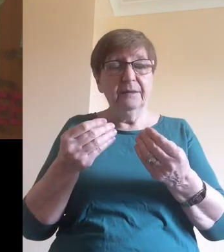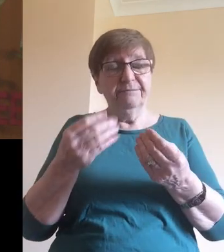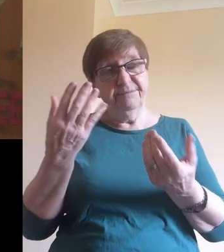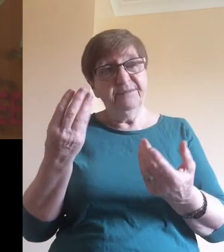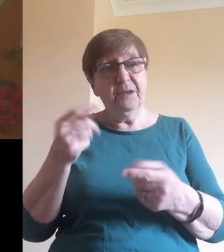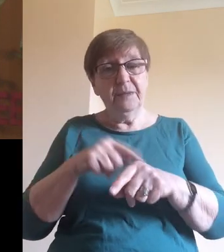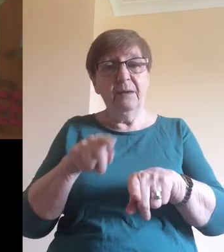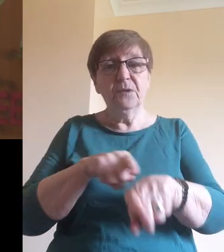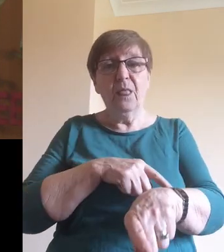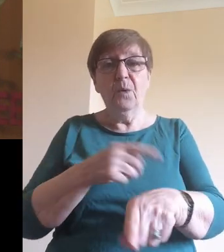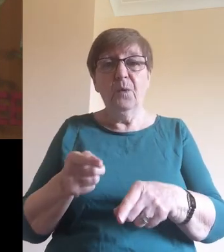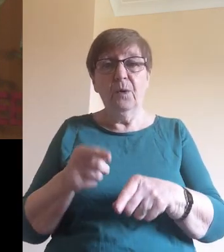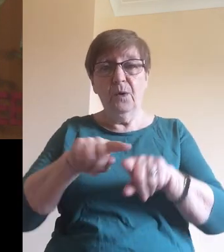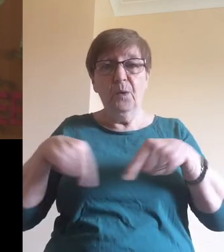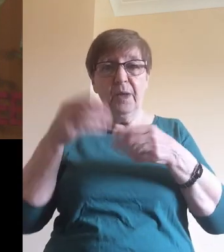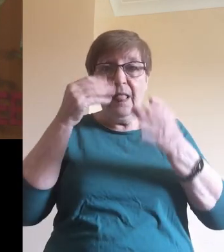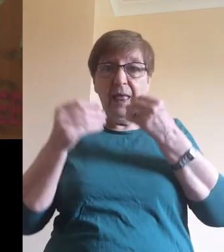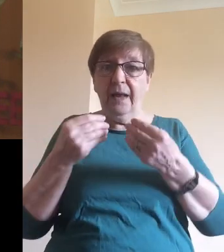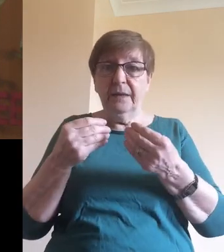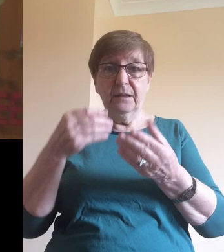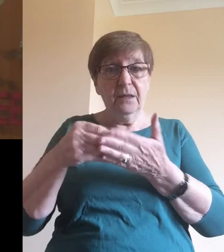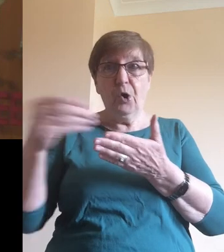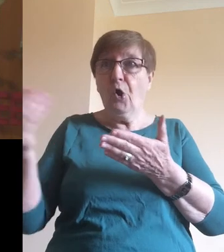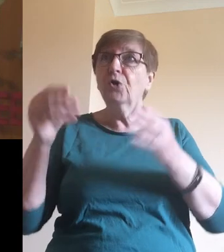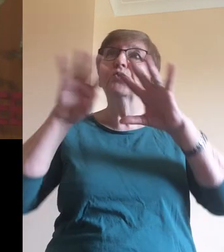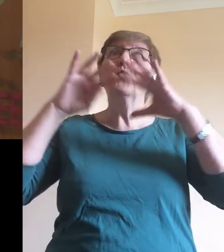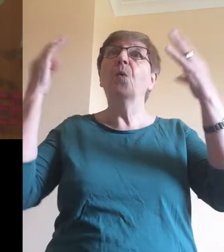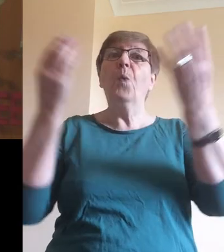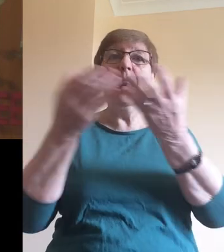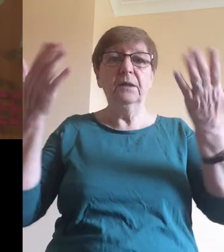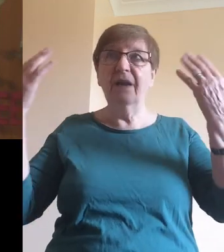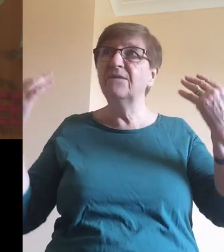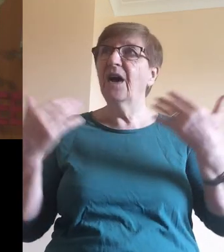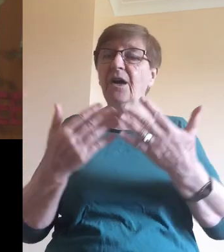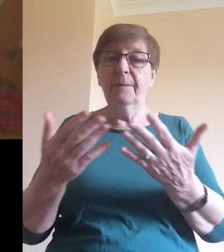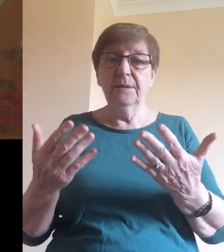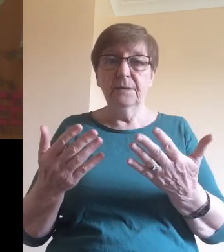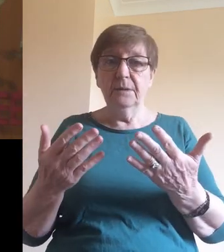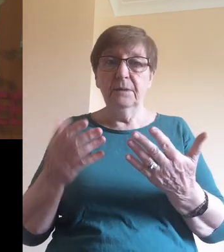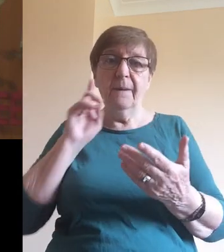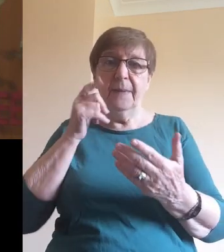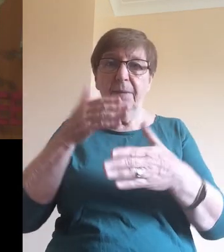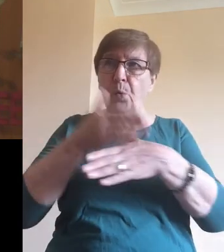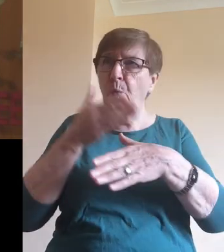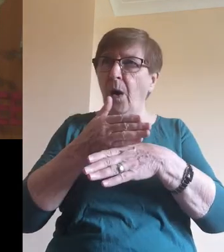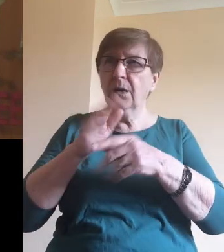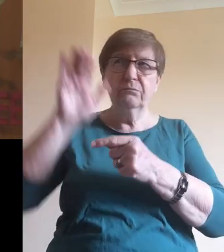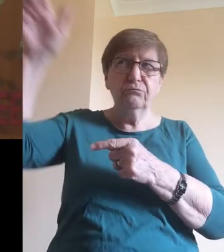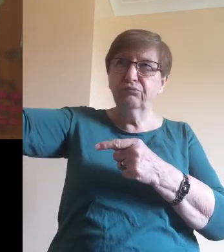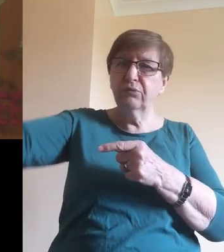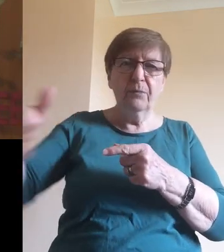learning. We get them at a cost to the environment, a cost to those who work in sweatshops